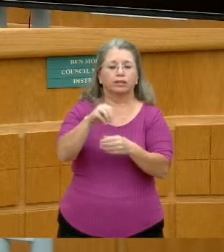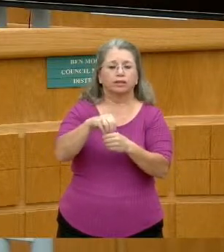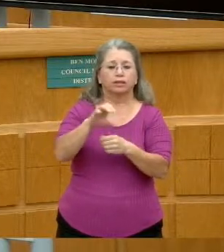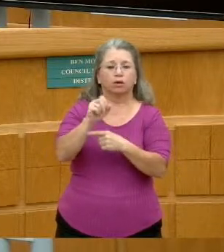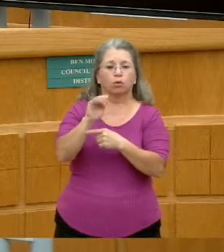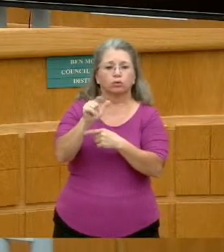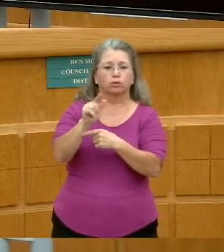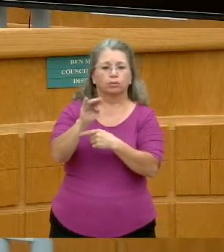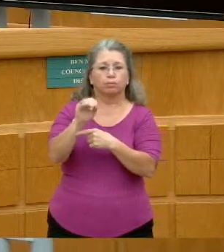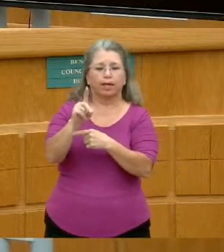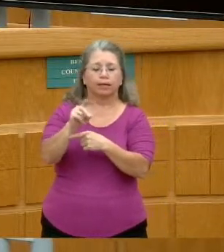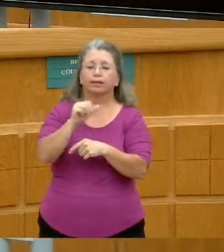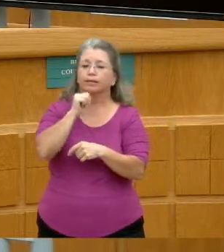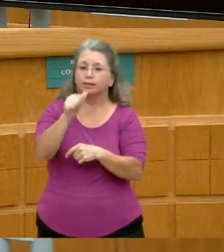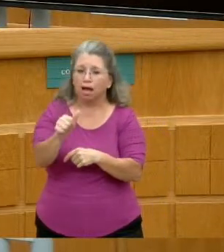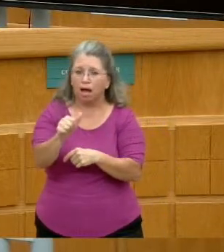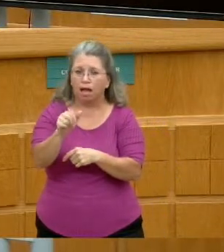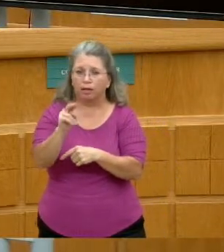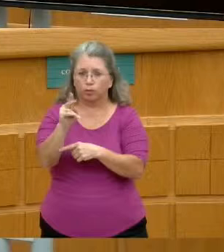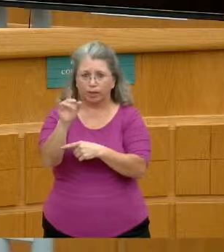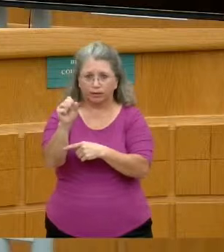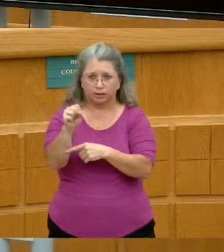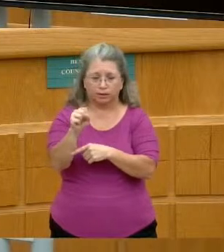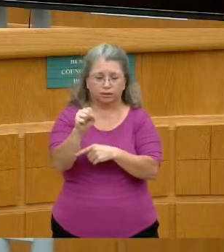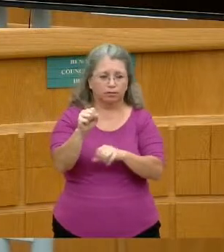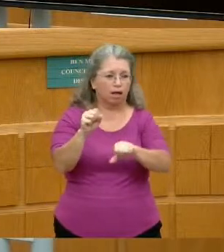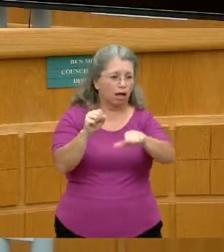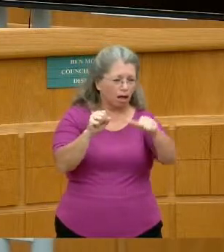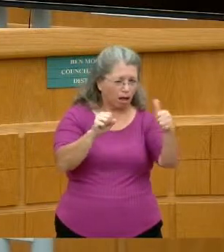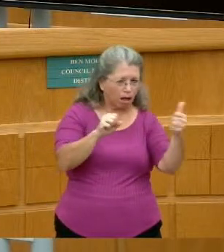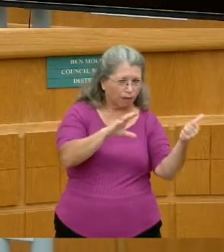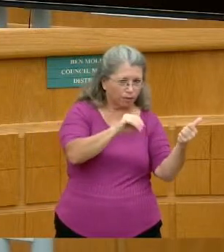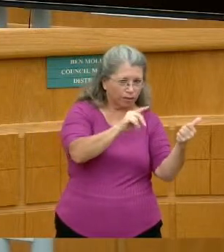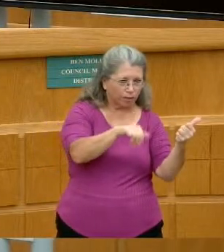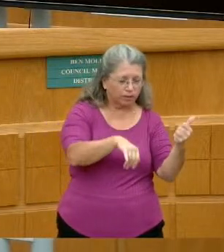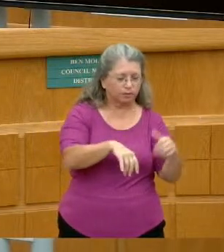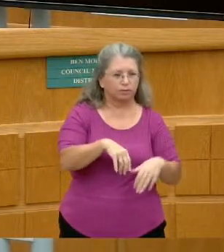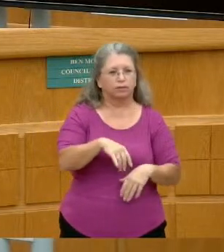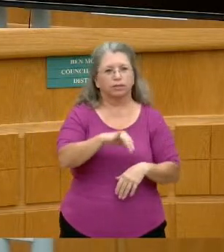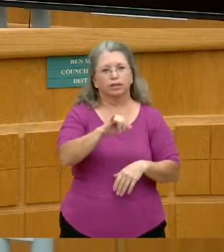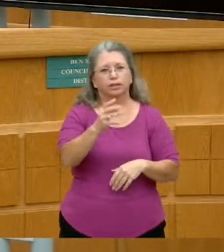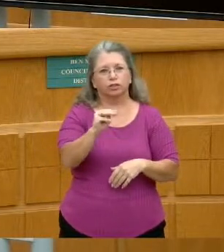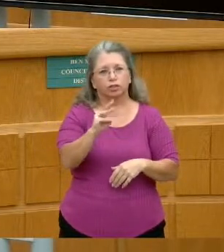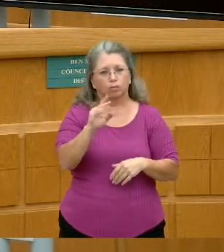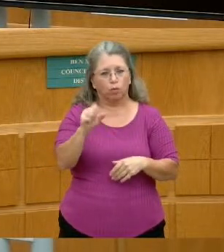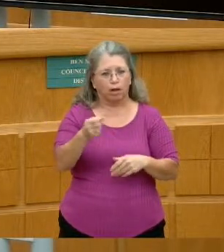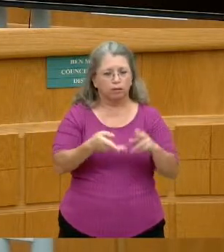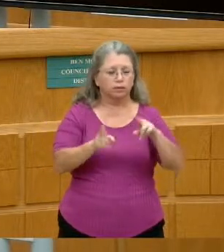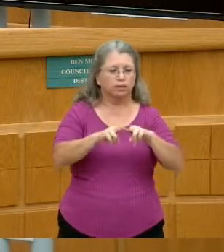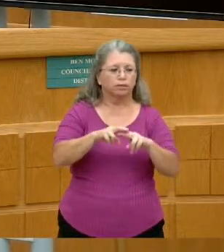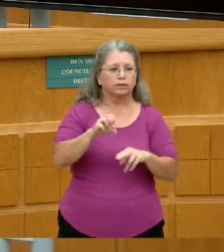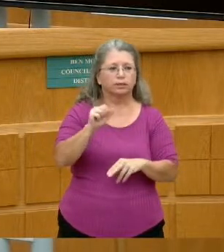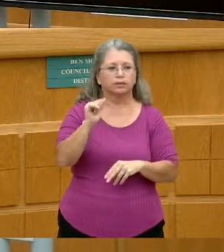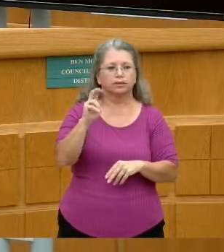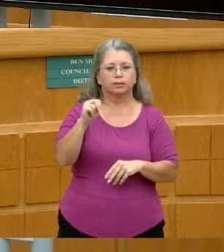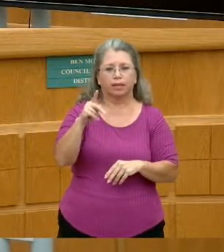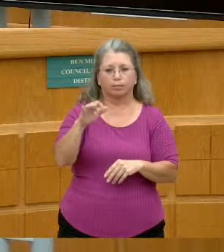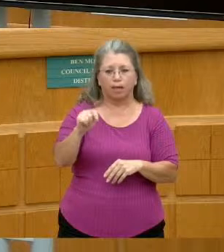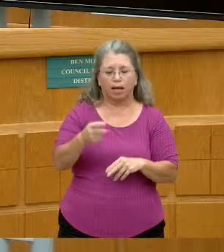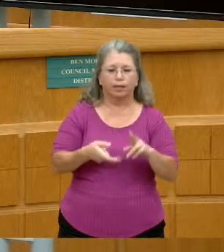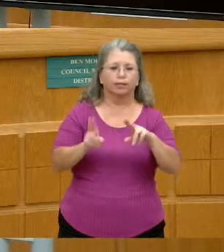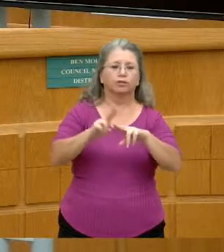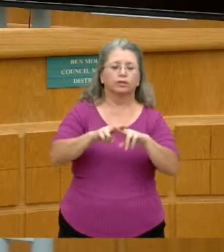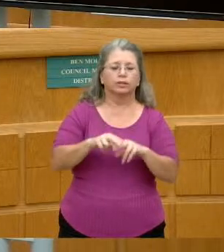are not Nueces. So Jim Wells is increasing, San Patricio